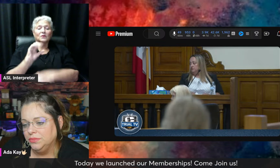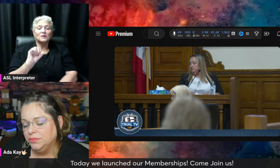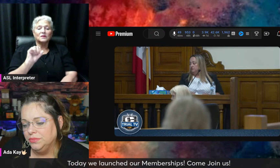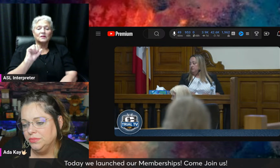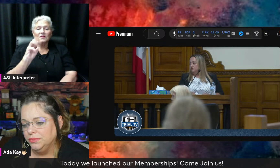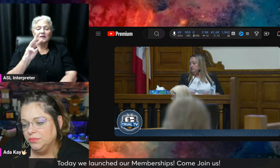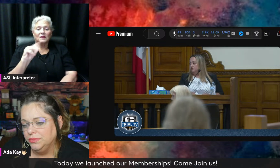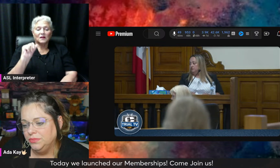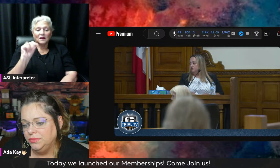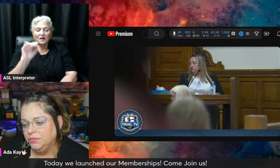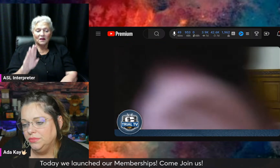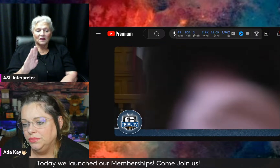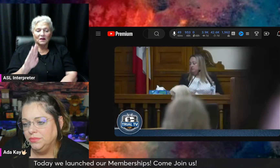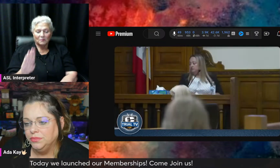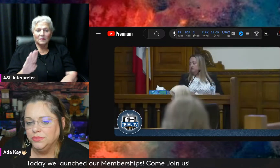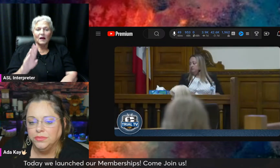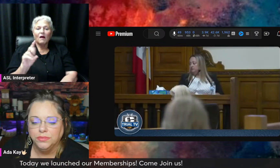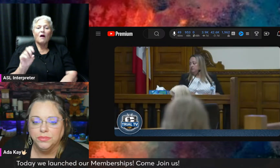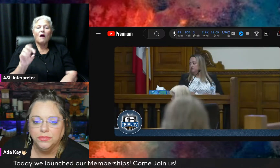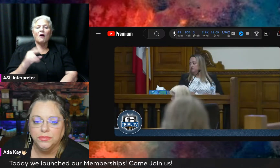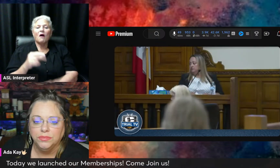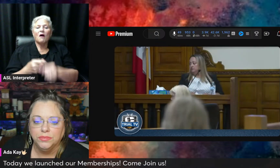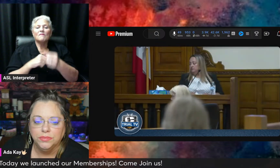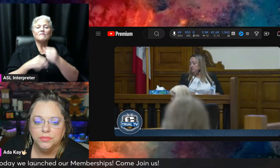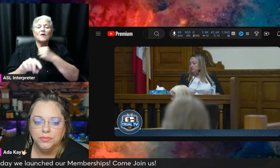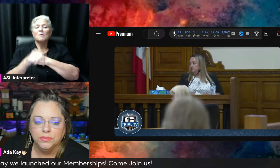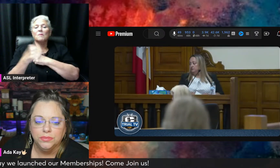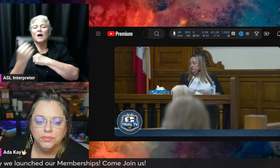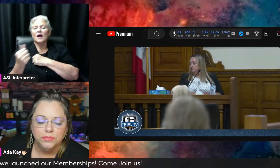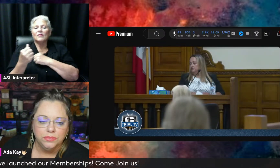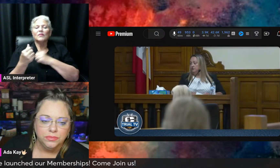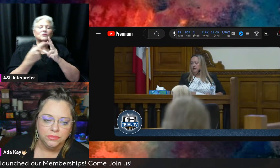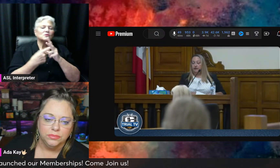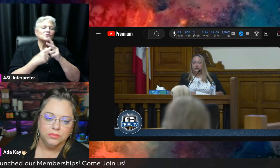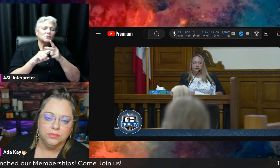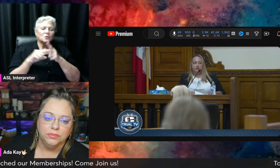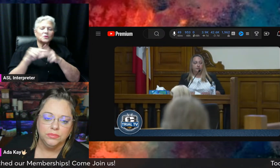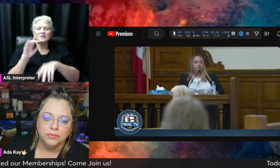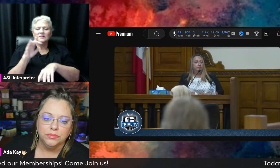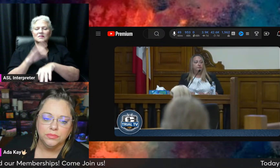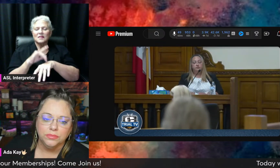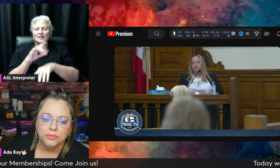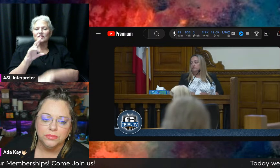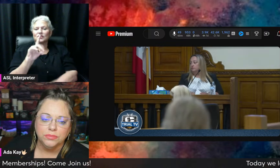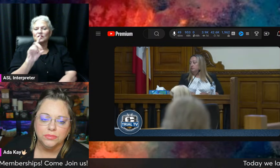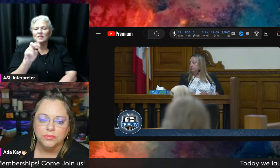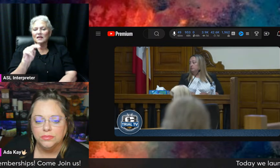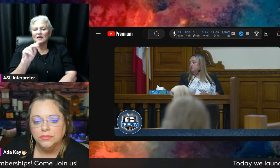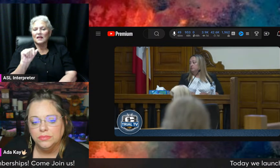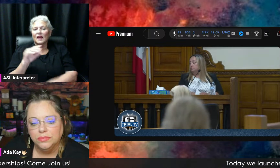come, or could it have come from other sources of touch DNA on the swab? I cannot say.